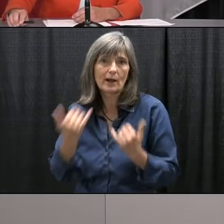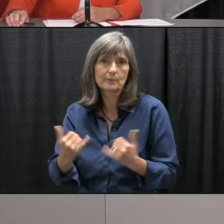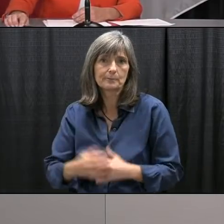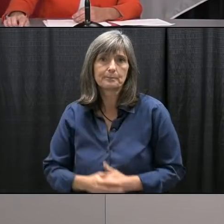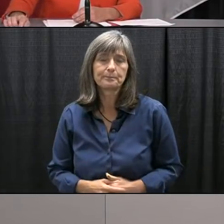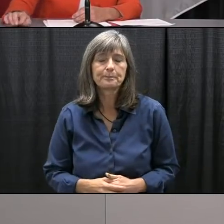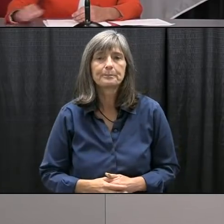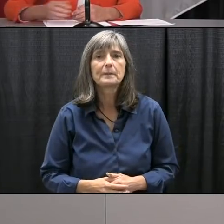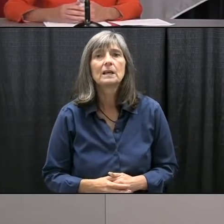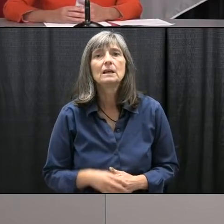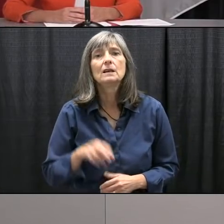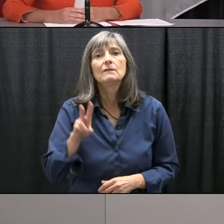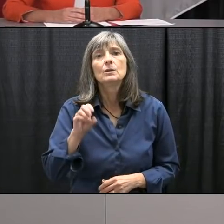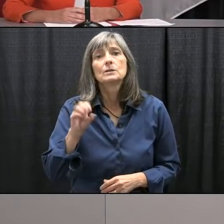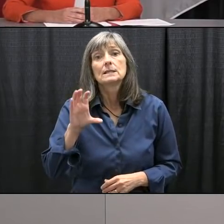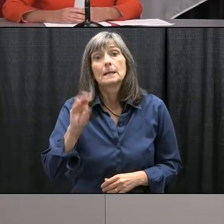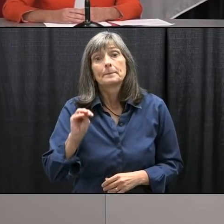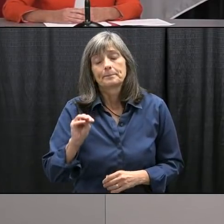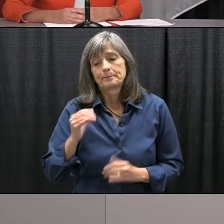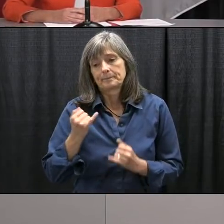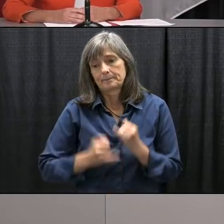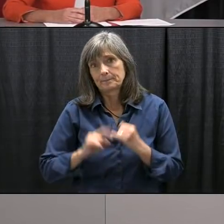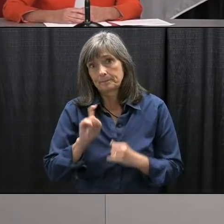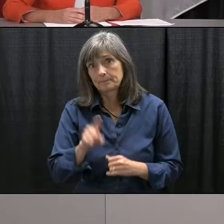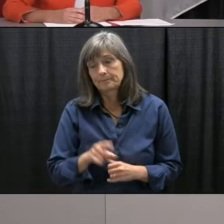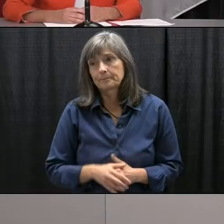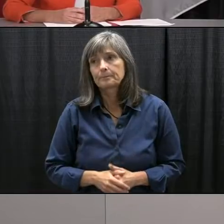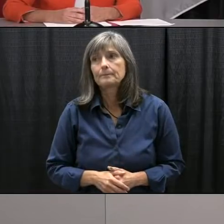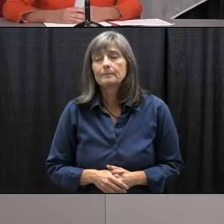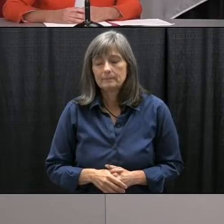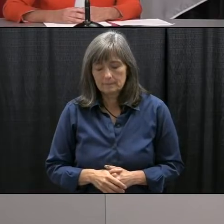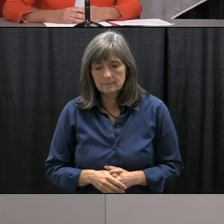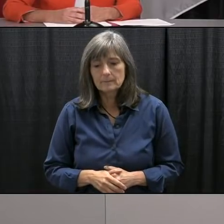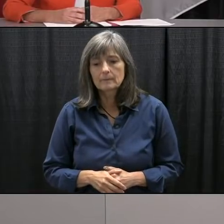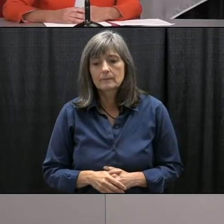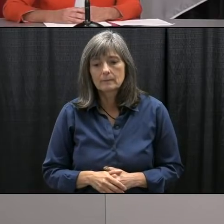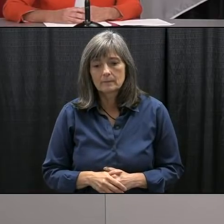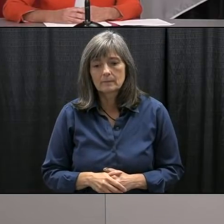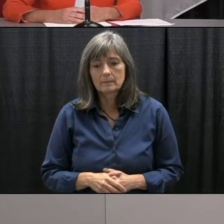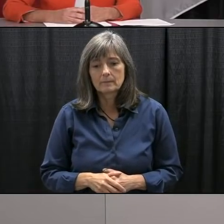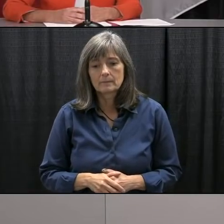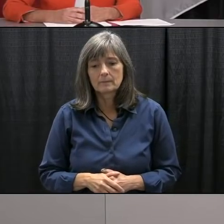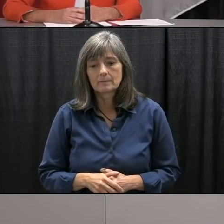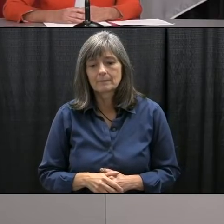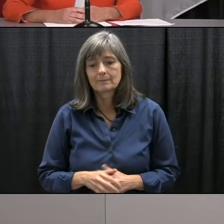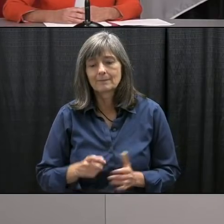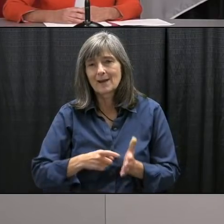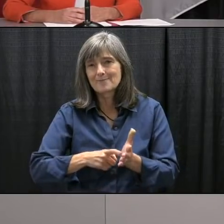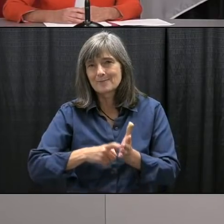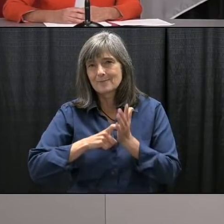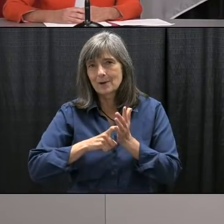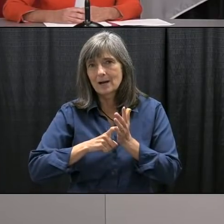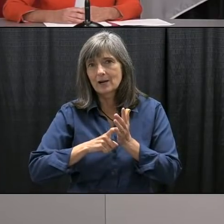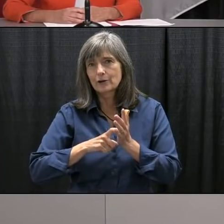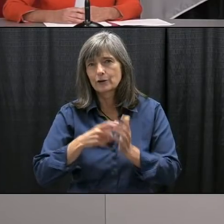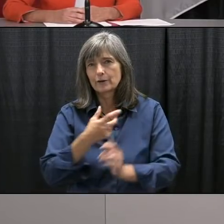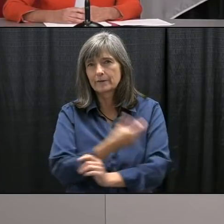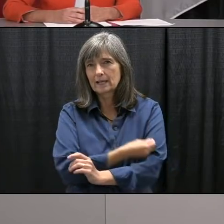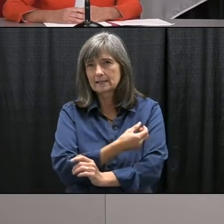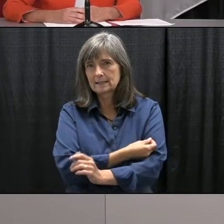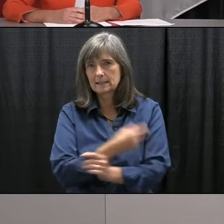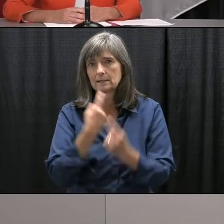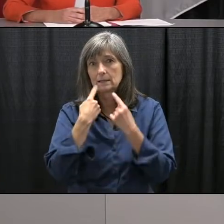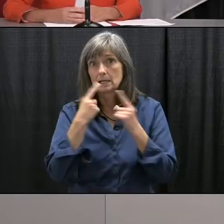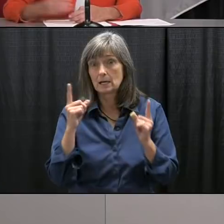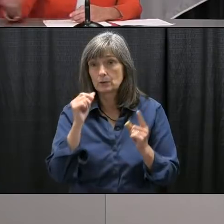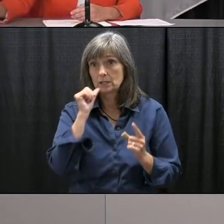Richard Duggan with VOCM, do you have a final question? Yes, I have a question about the mandatory vaccines that was announced